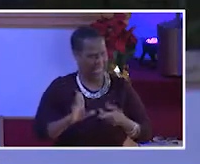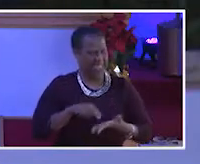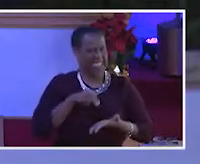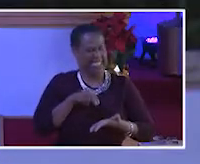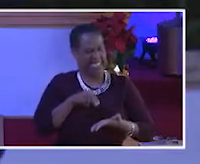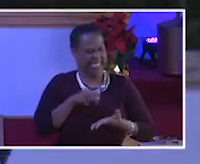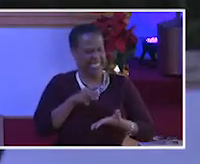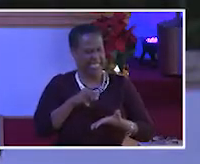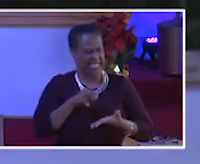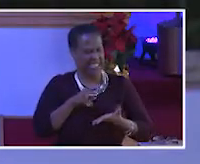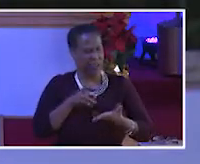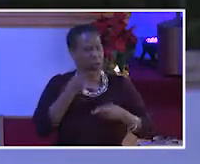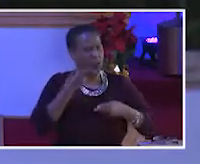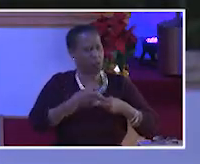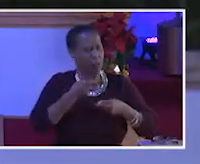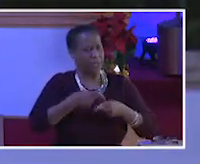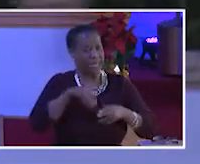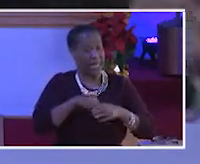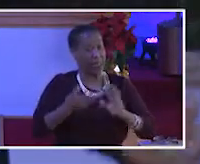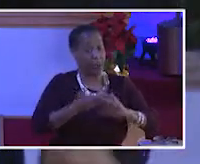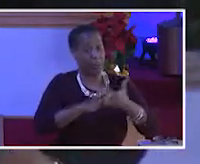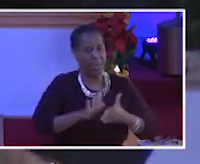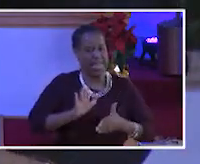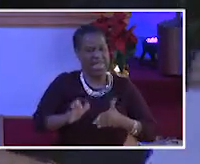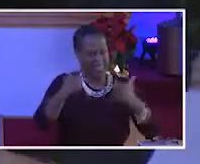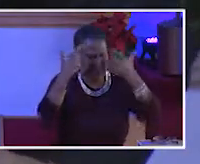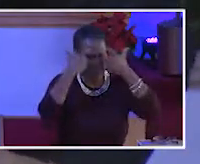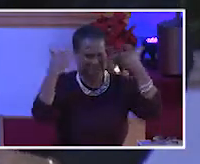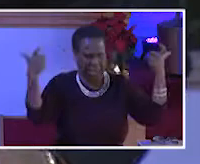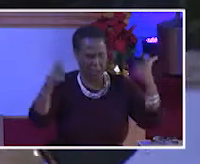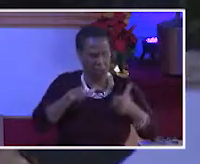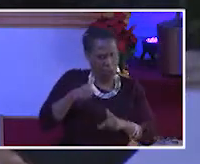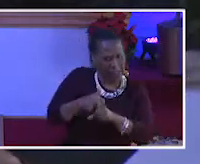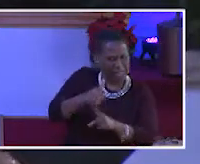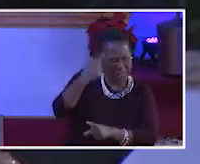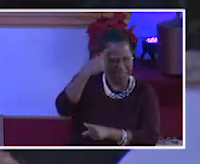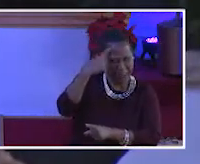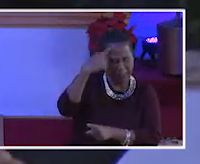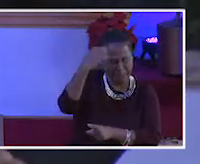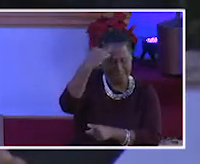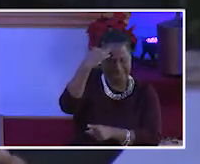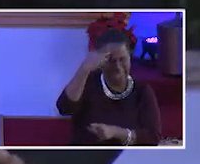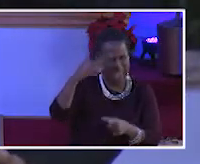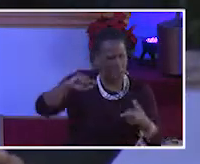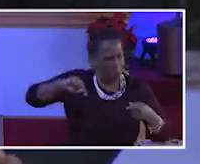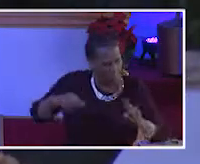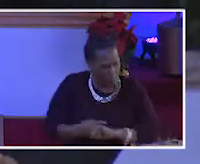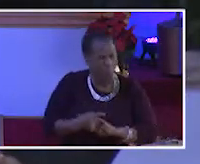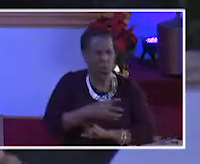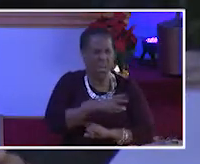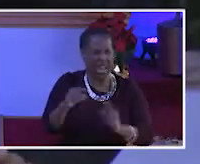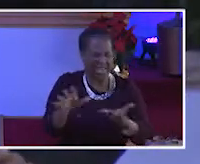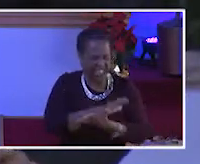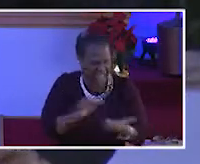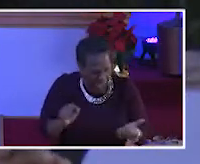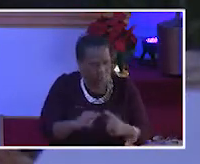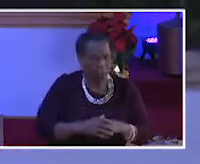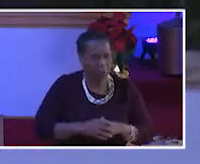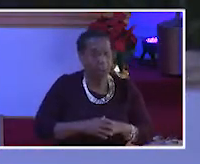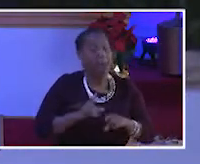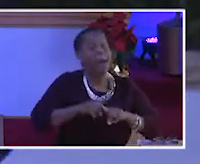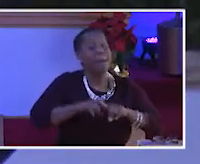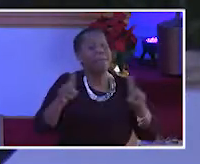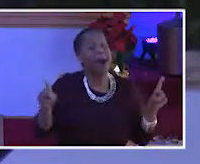standing in the community. His ego as a man has been wounded and shattered.